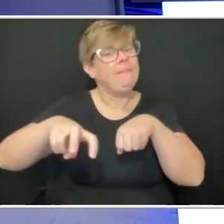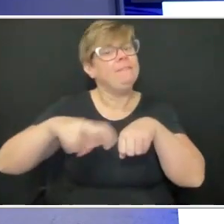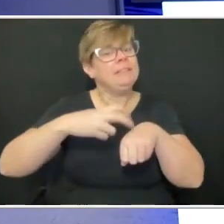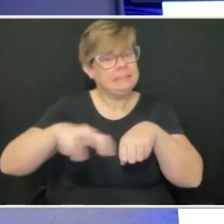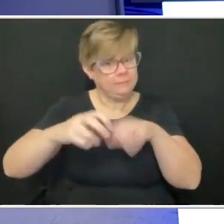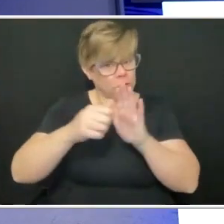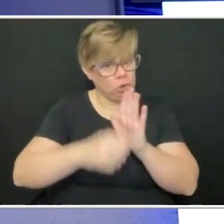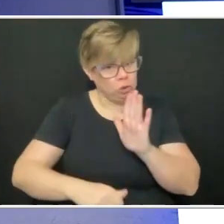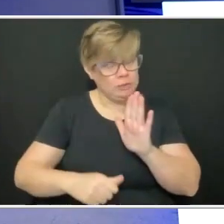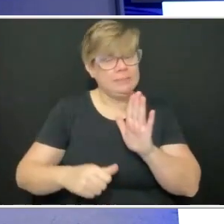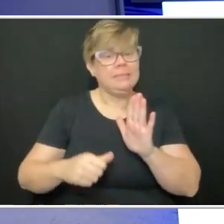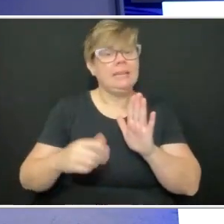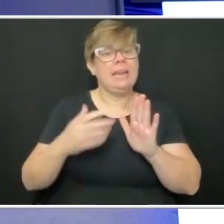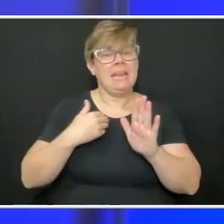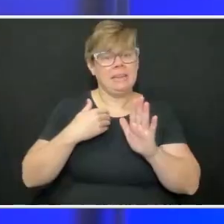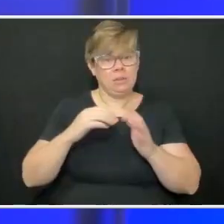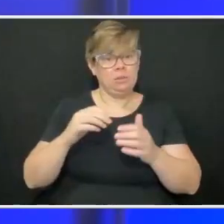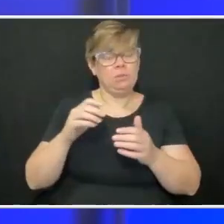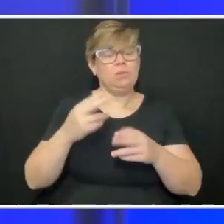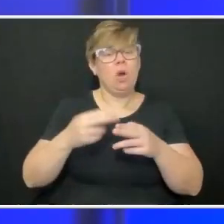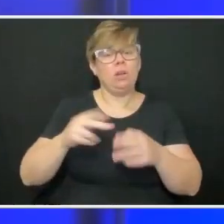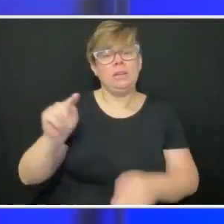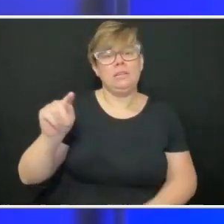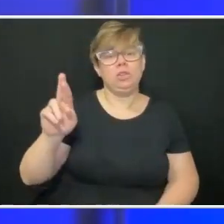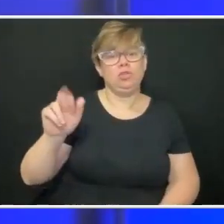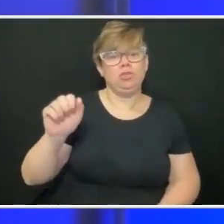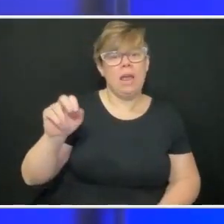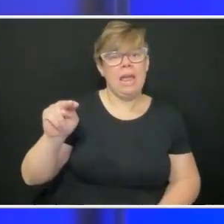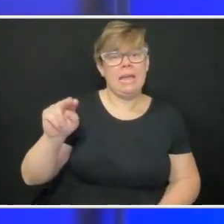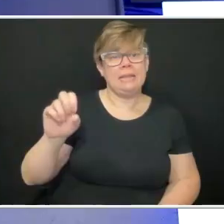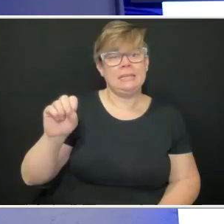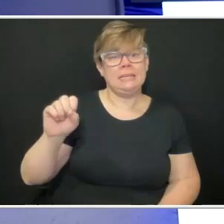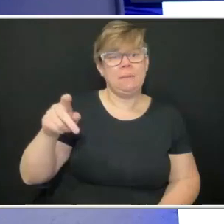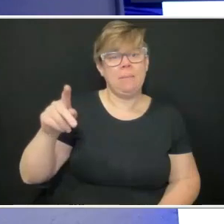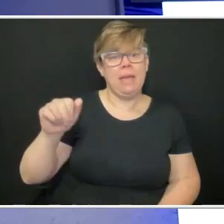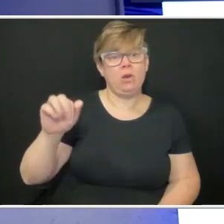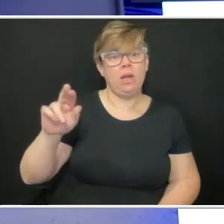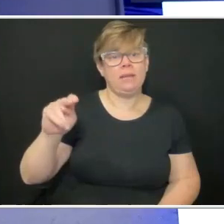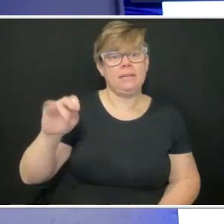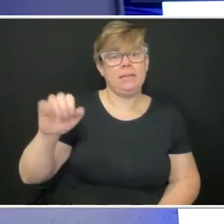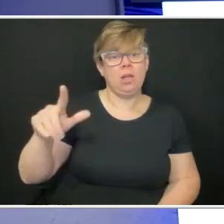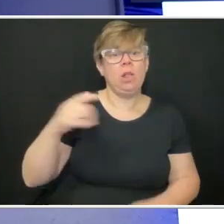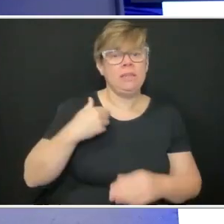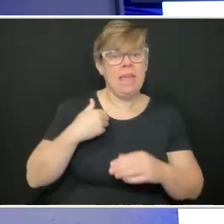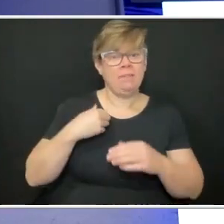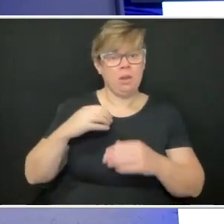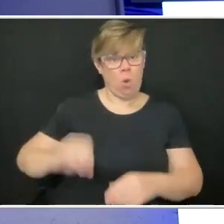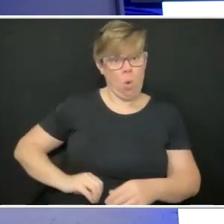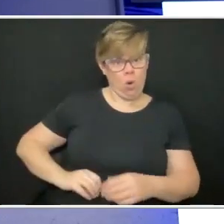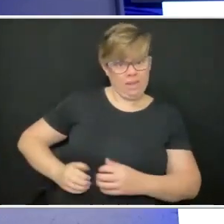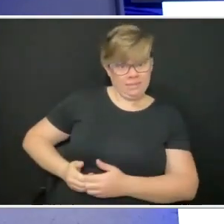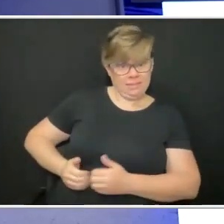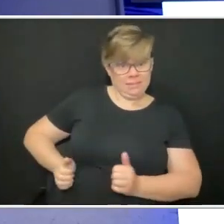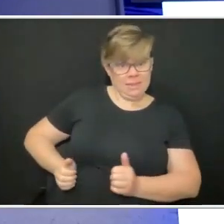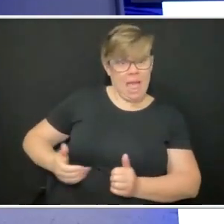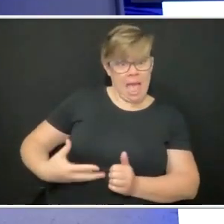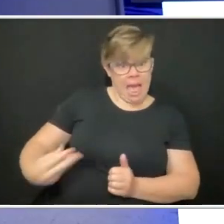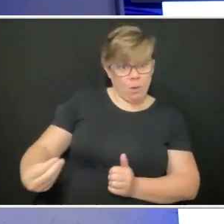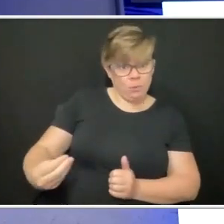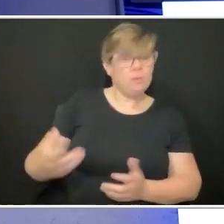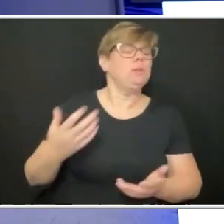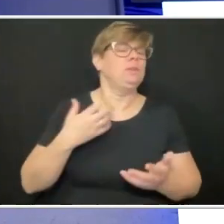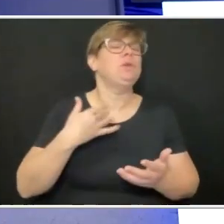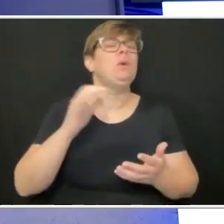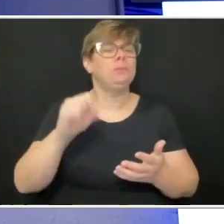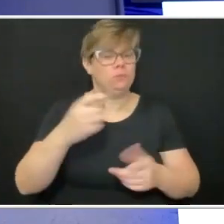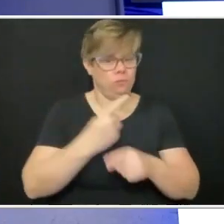goes transparent needle, so we're obviously taking an organ out. It is very painful. And you're very upfront about that when you go through these processes to let them know. But,